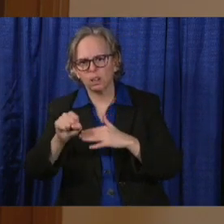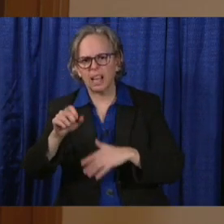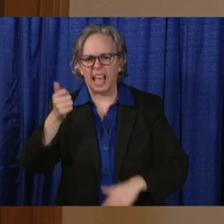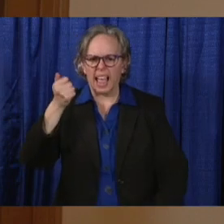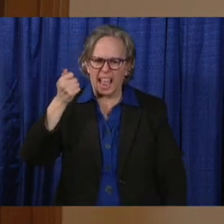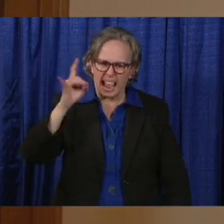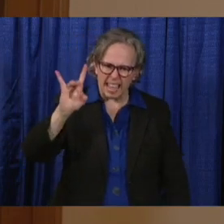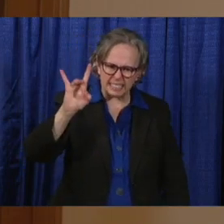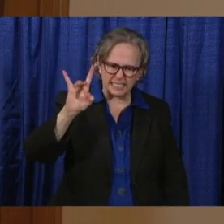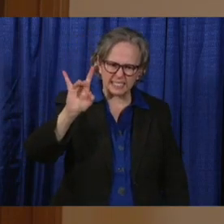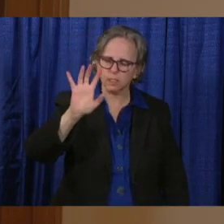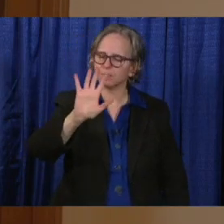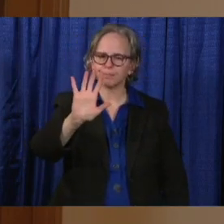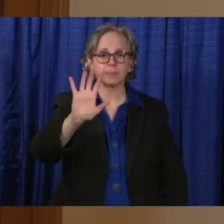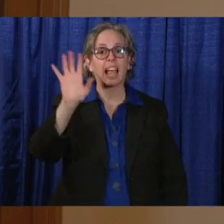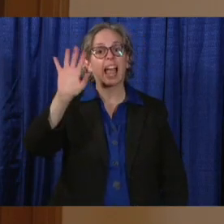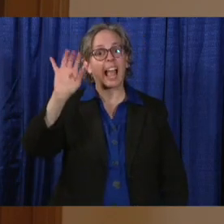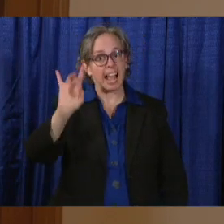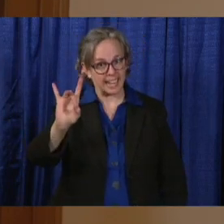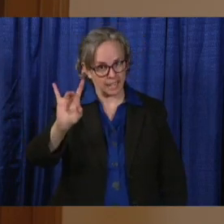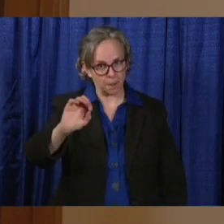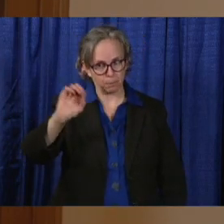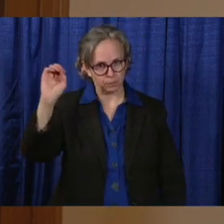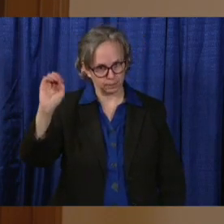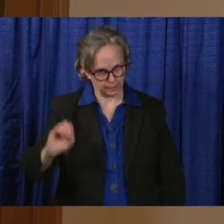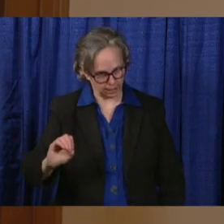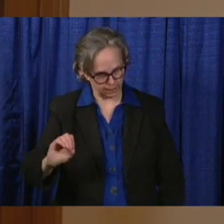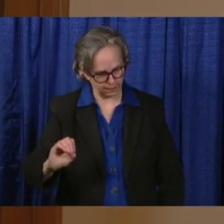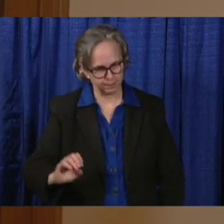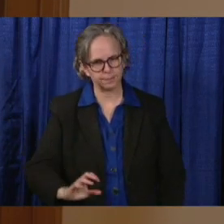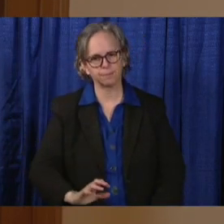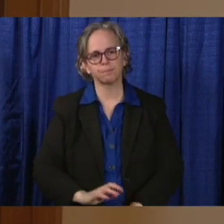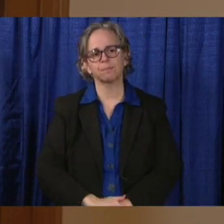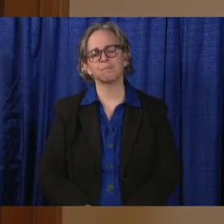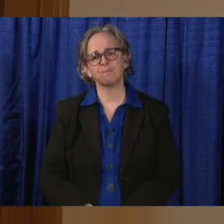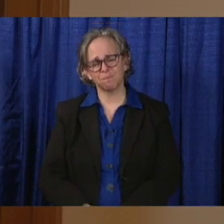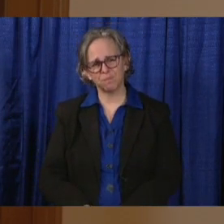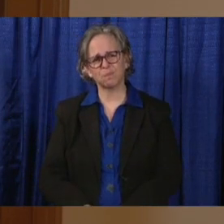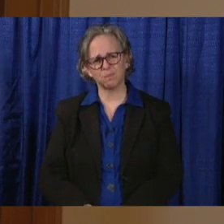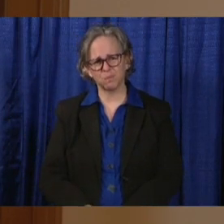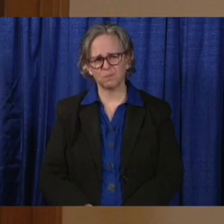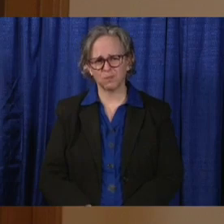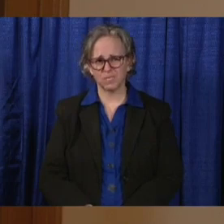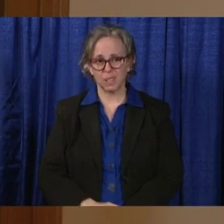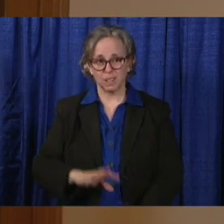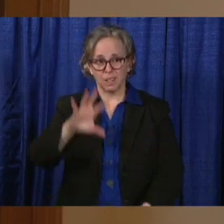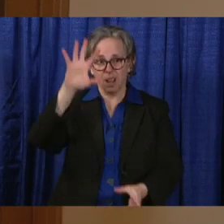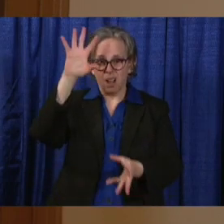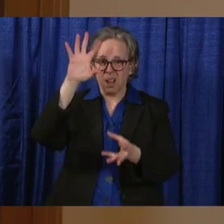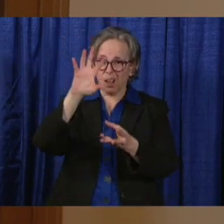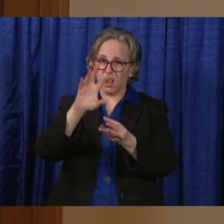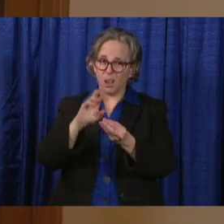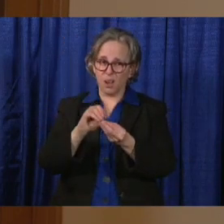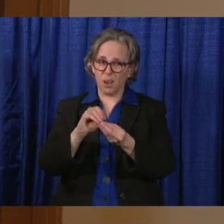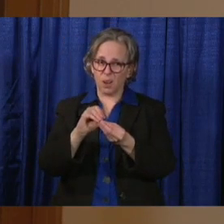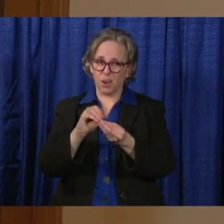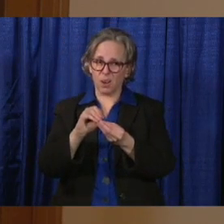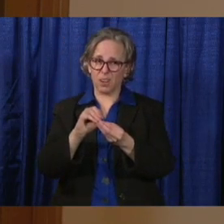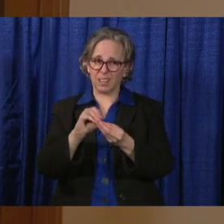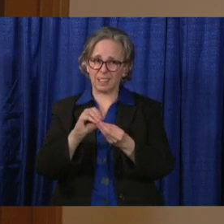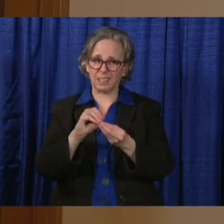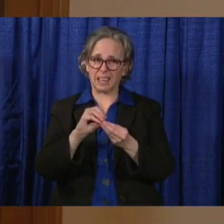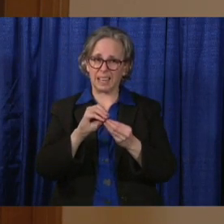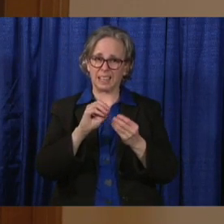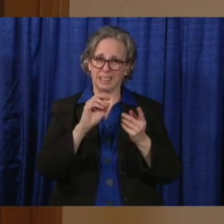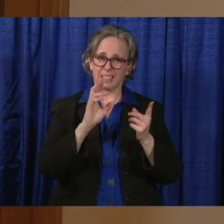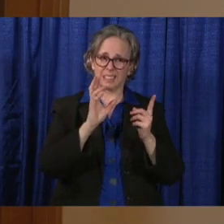of ICU cases, of our total cases, that have been ventilated or requiring